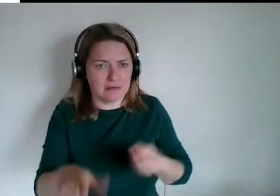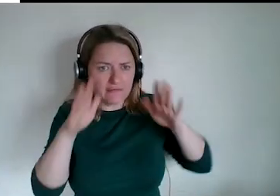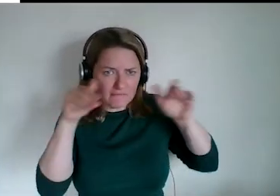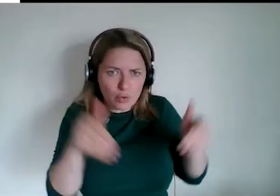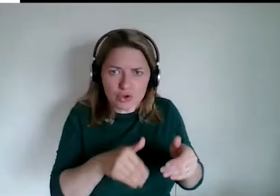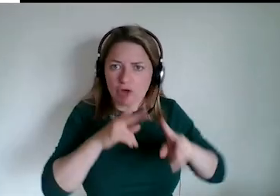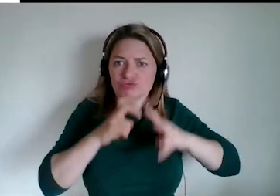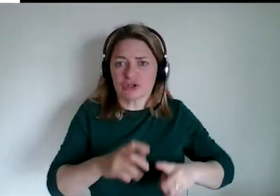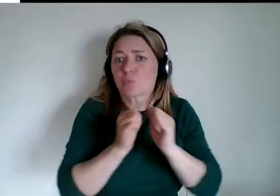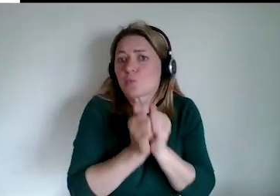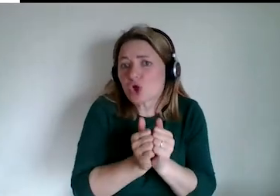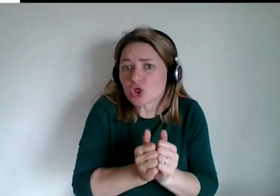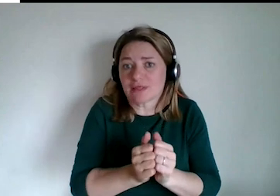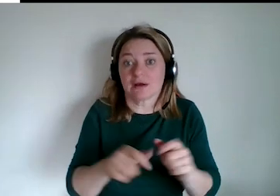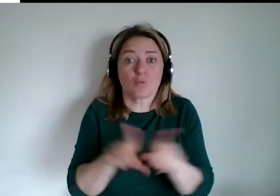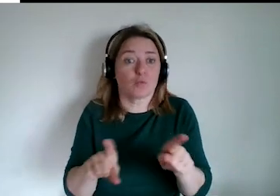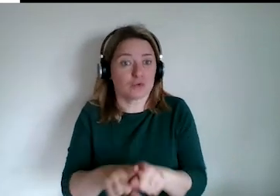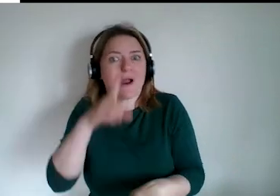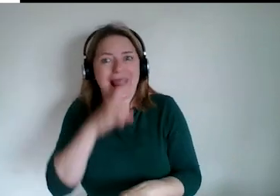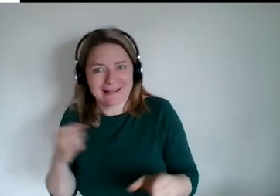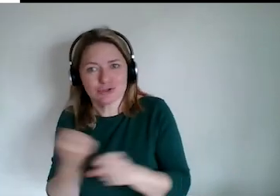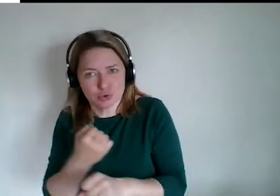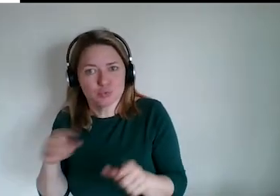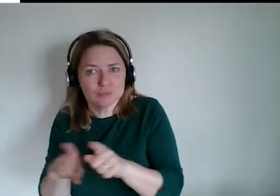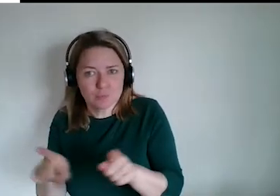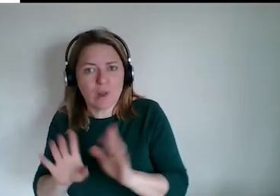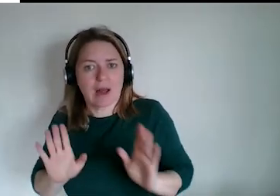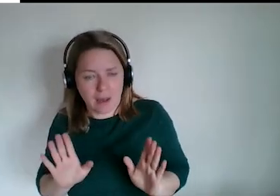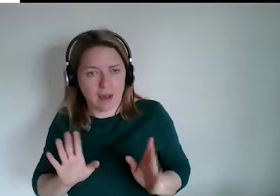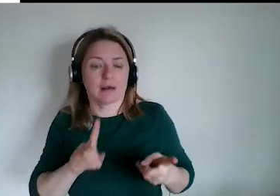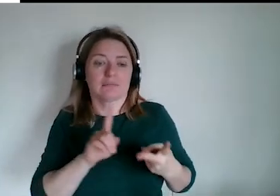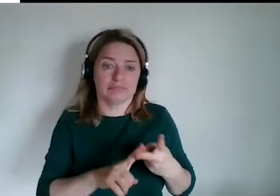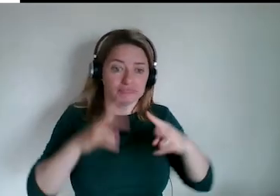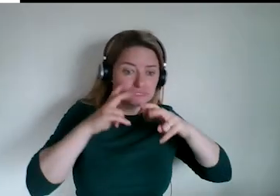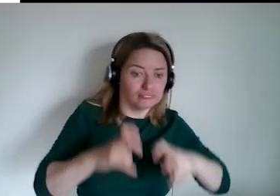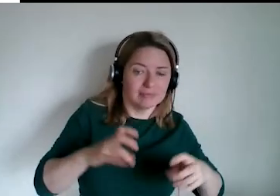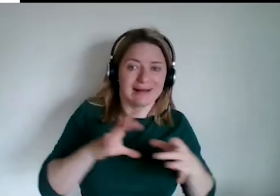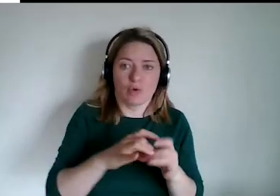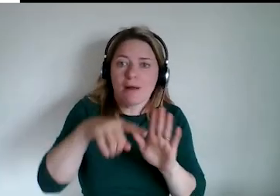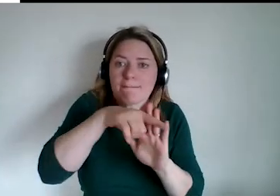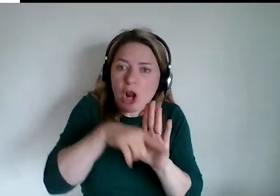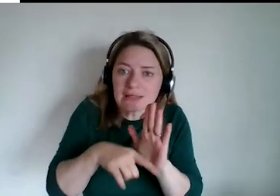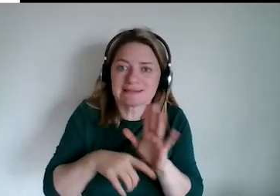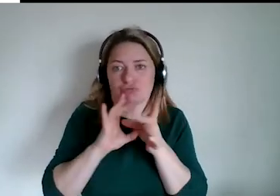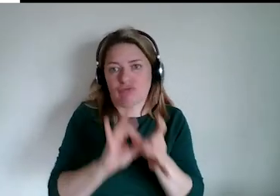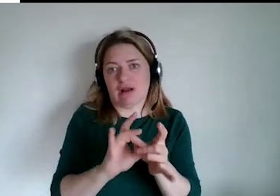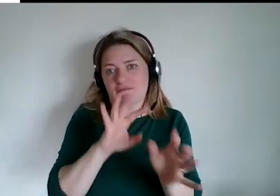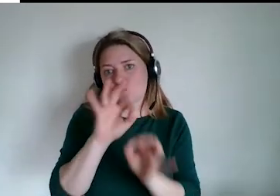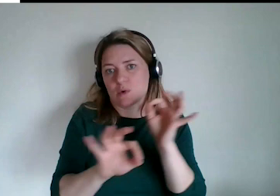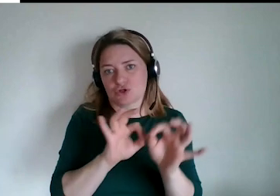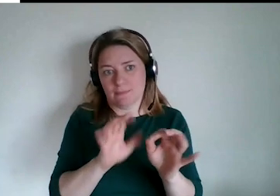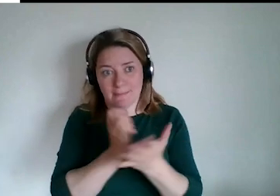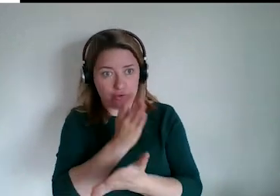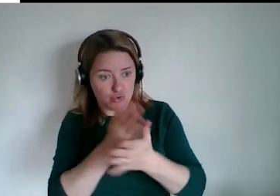doing and research that is doable. Keep the analysis focused on policy relevant questions, and don't